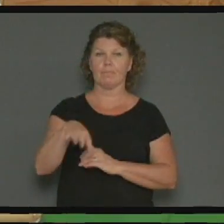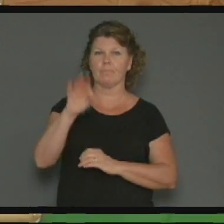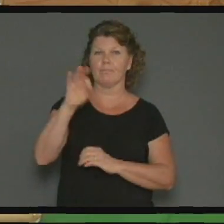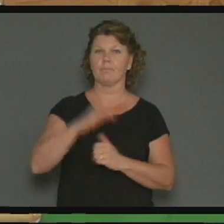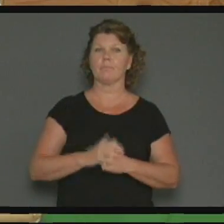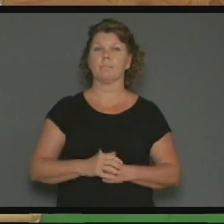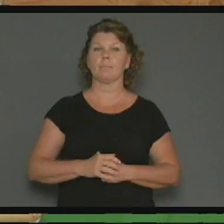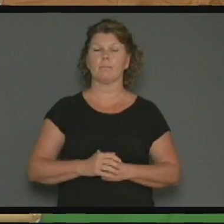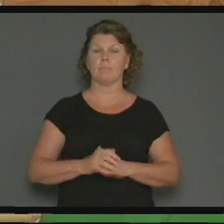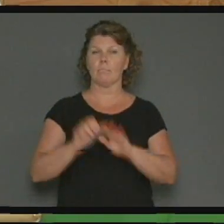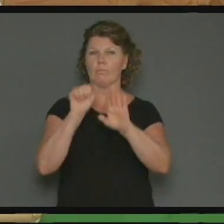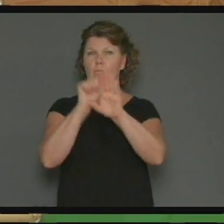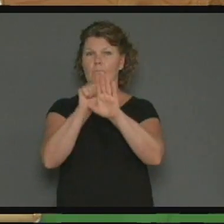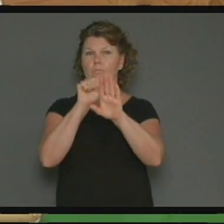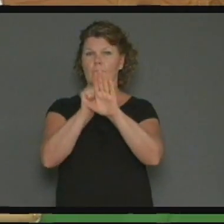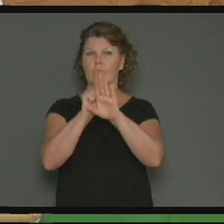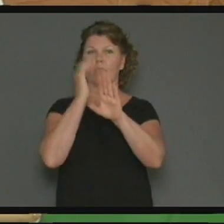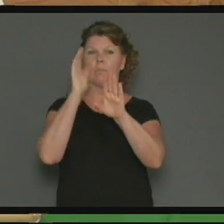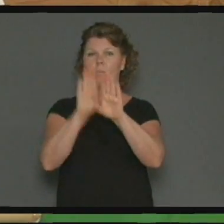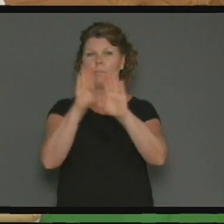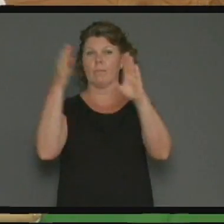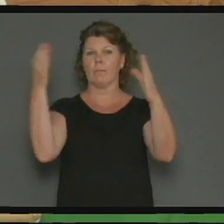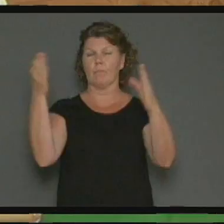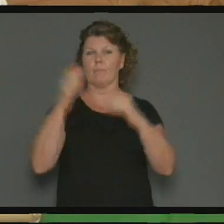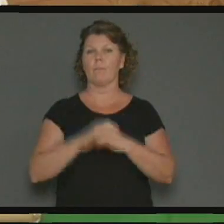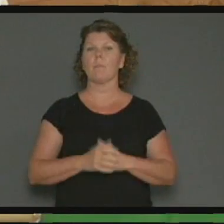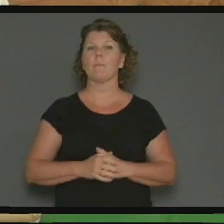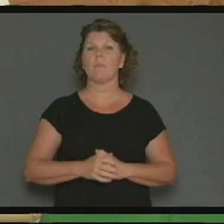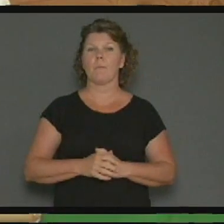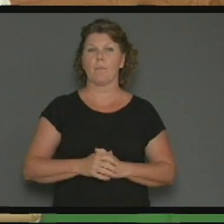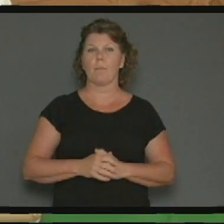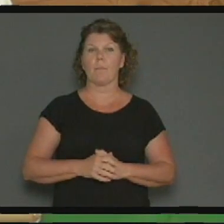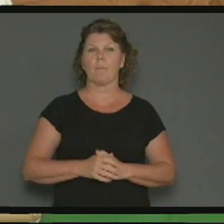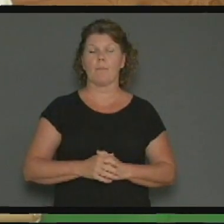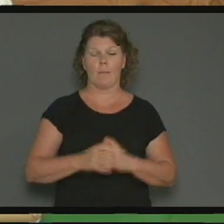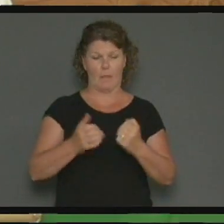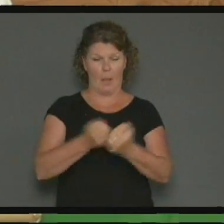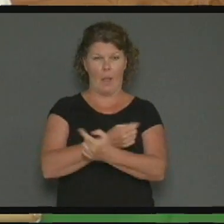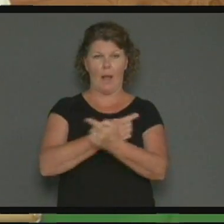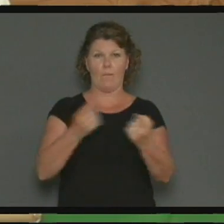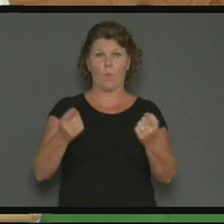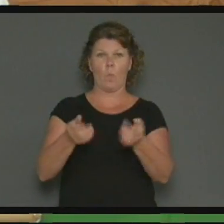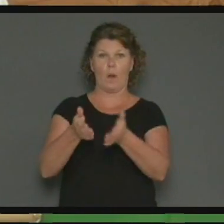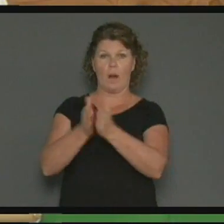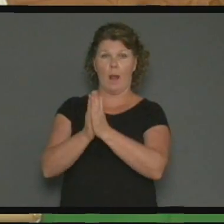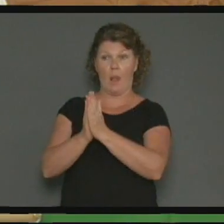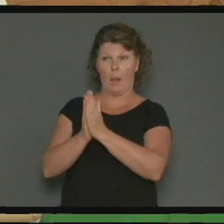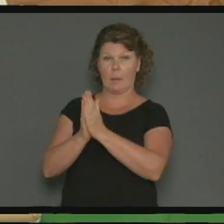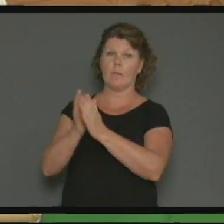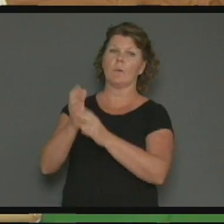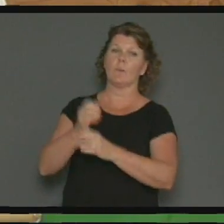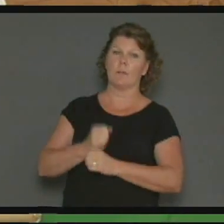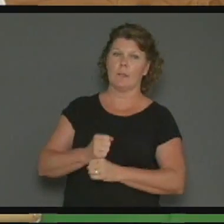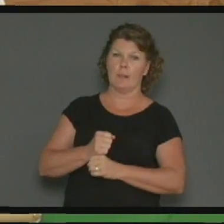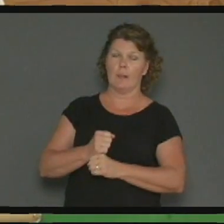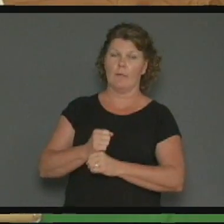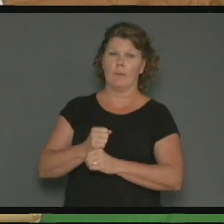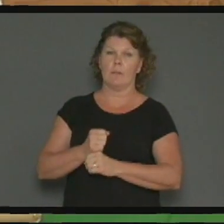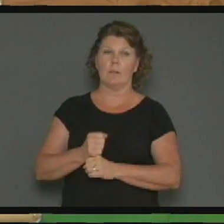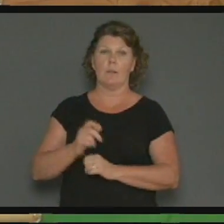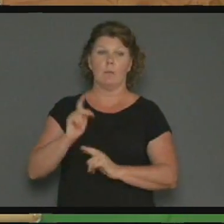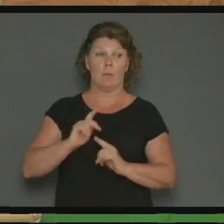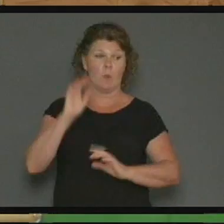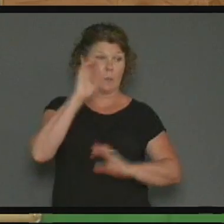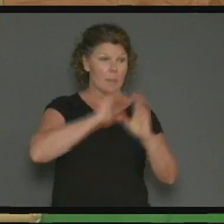find. Knock, and it will be opened to you. For everyone who asks receives, and the one who